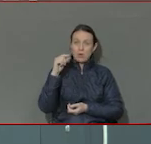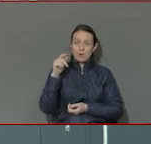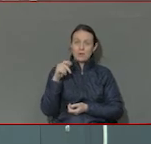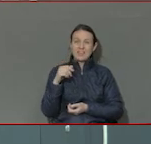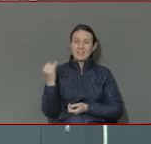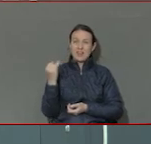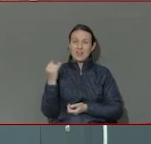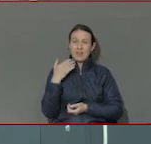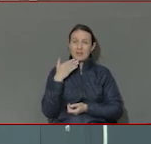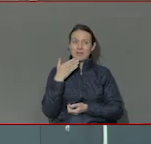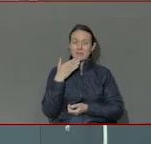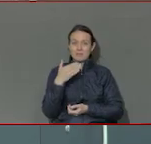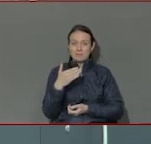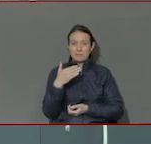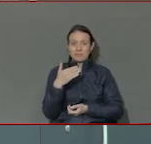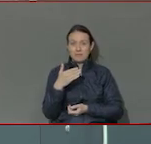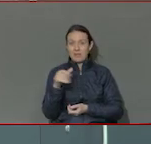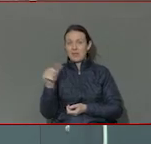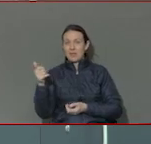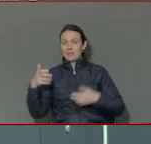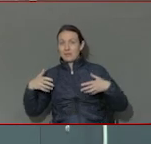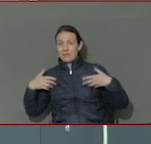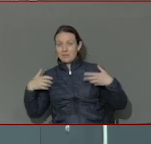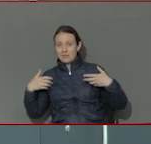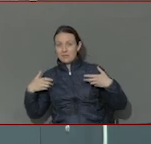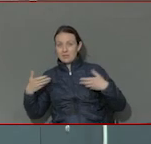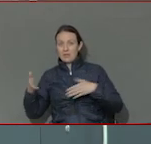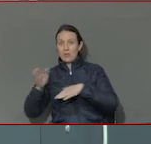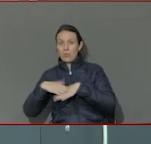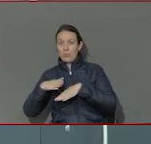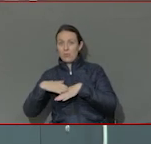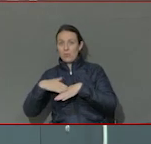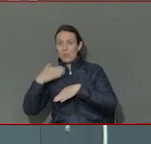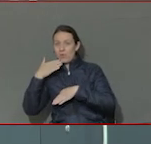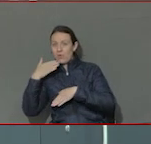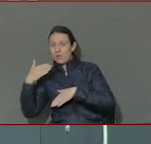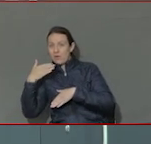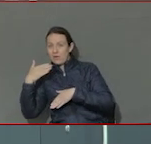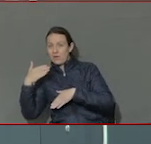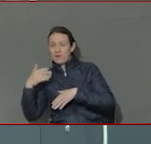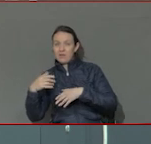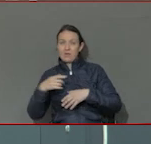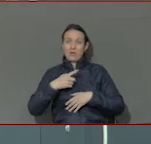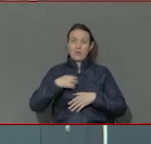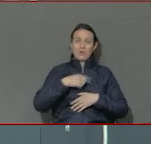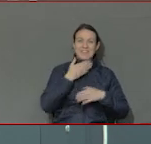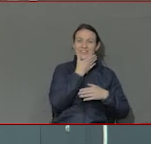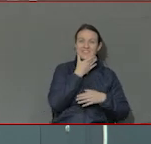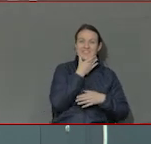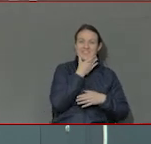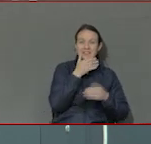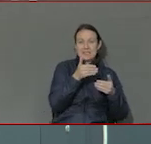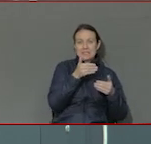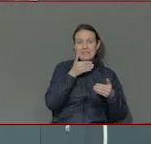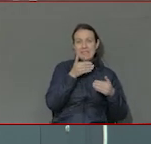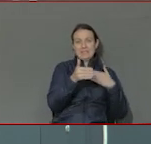protruding. Of other primates, it's more protruding, and then for us, it is less